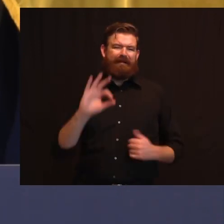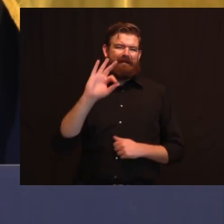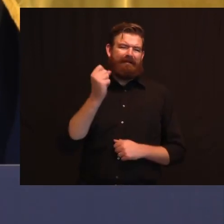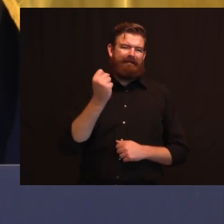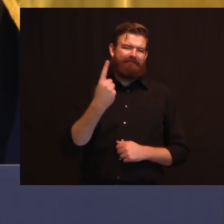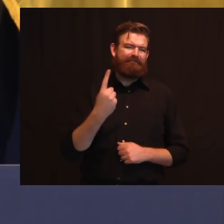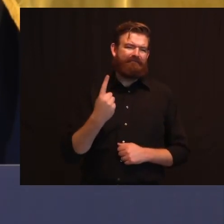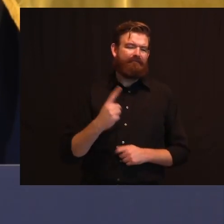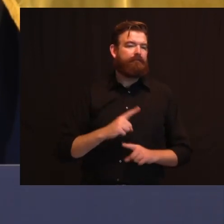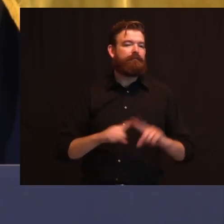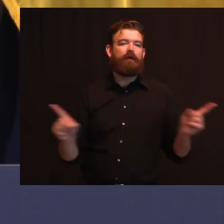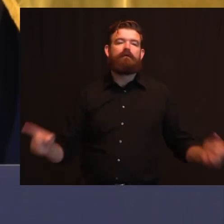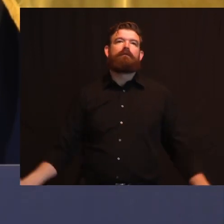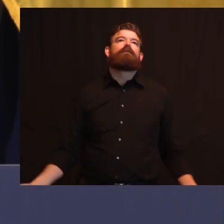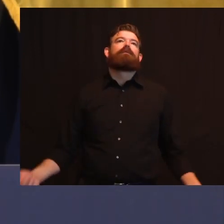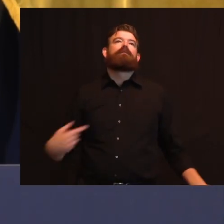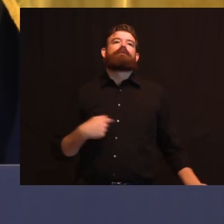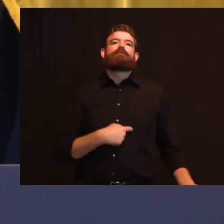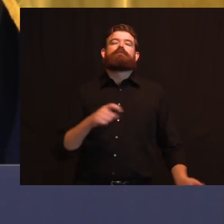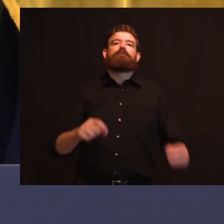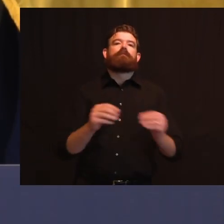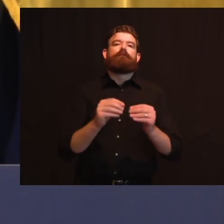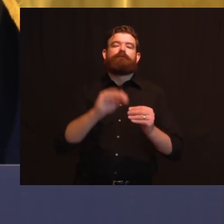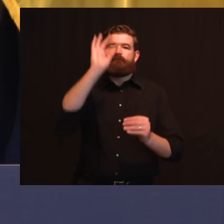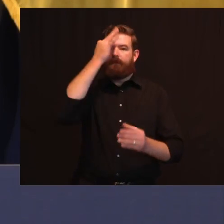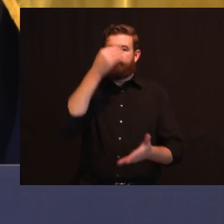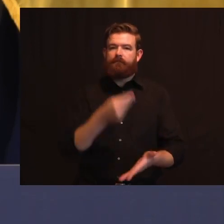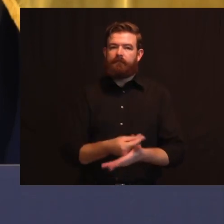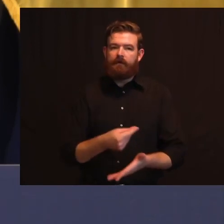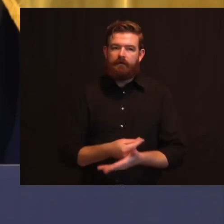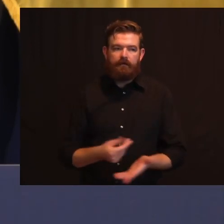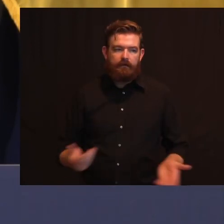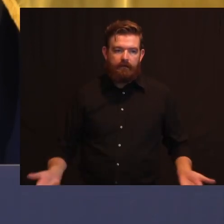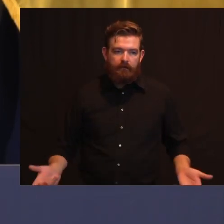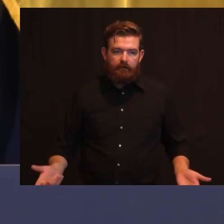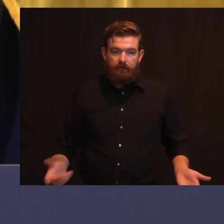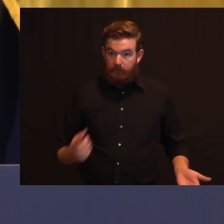not just New Jersey. It is every American state, red and blue.